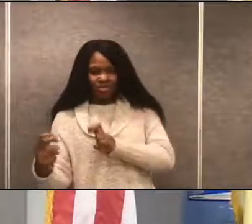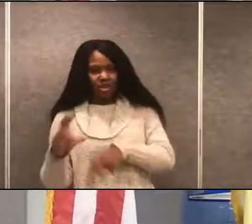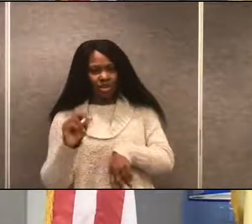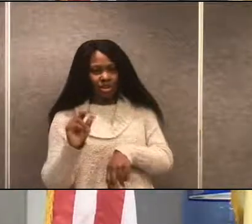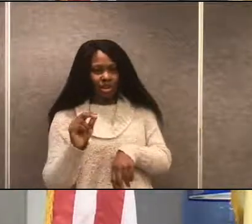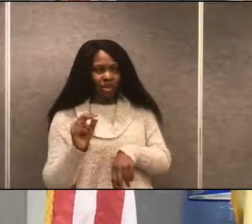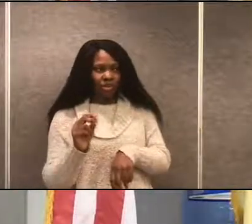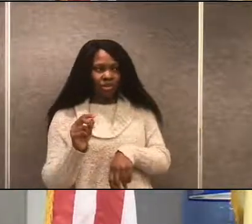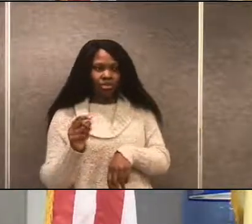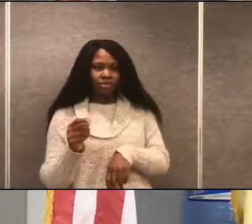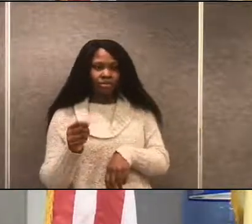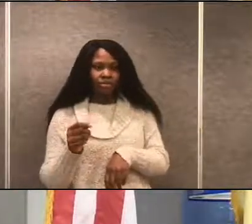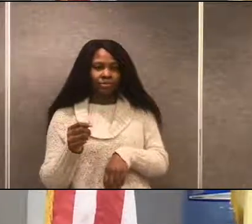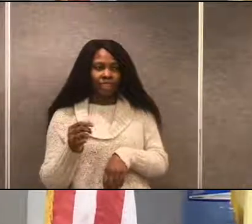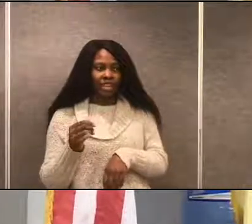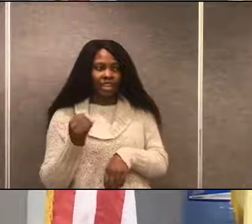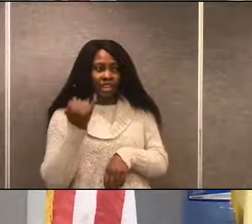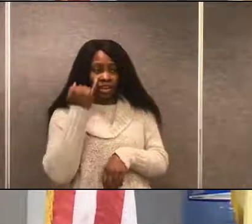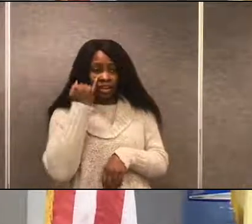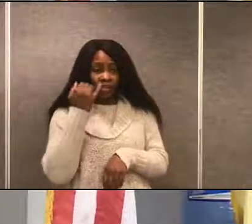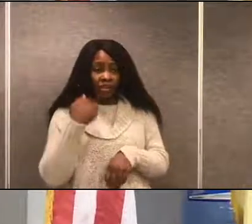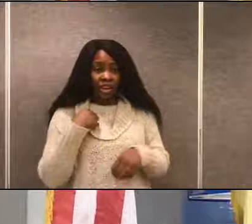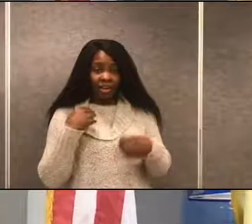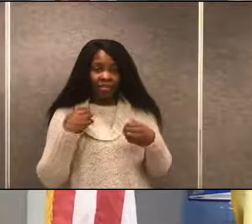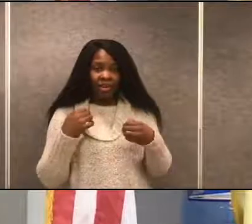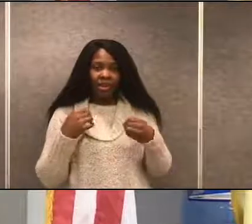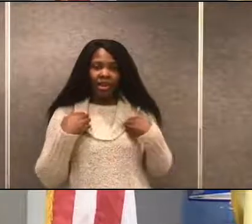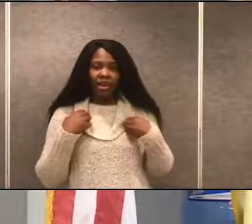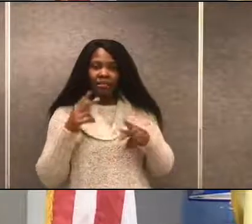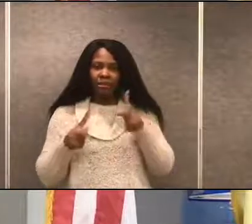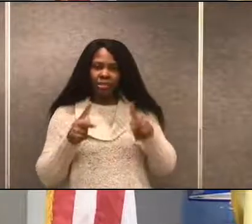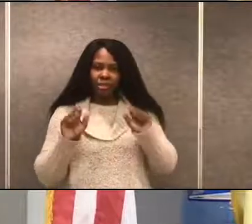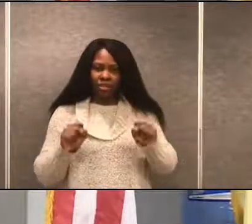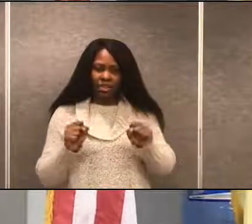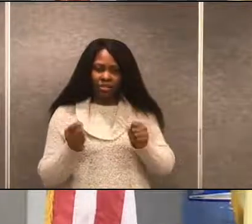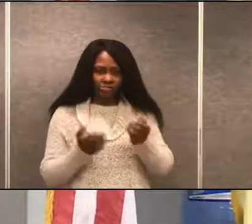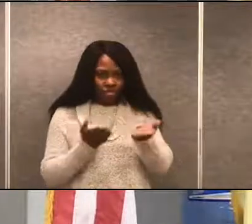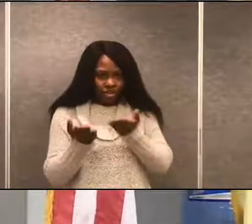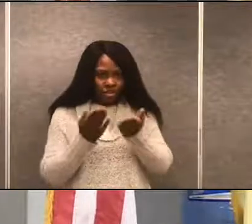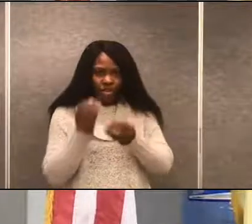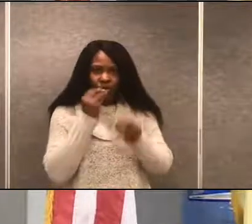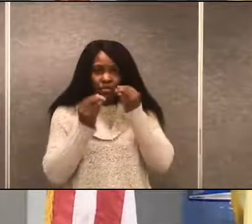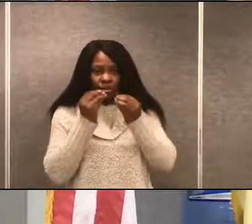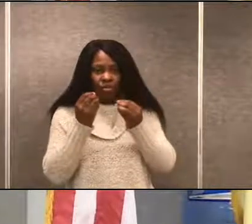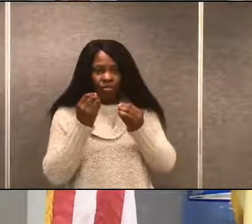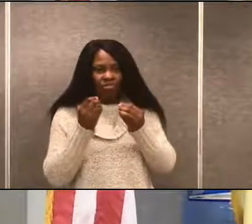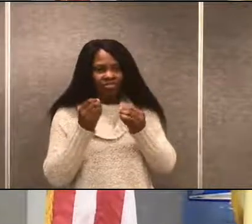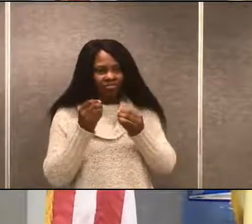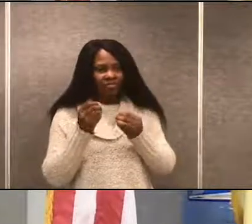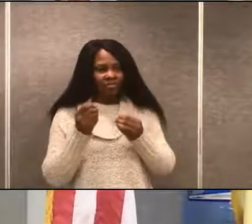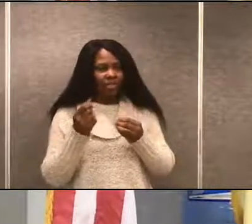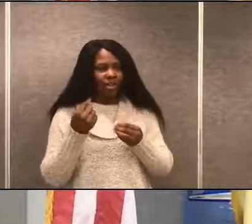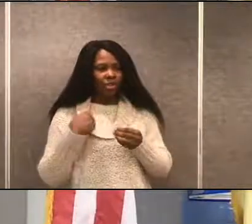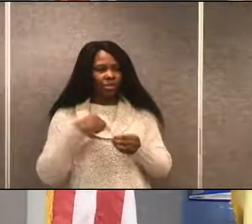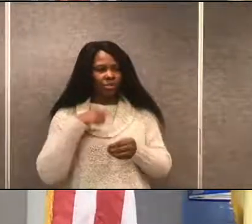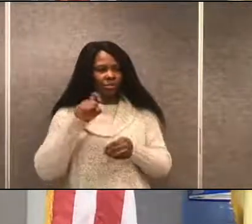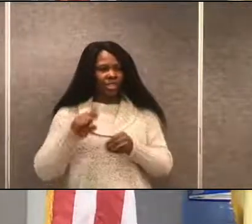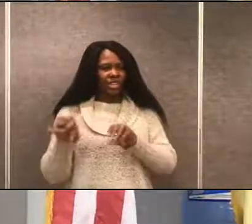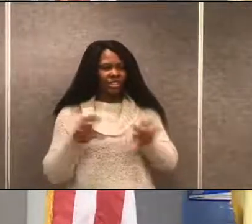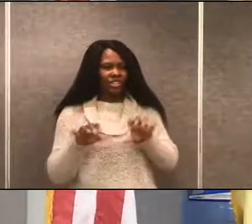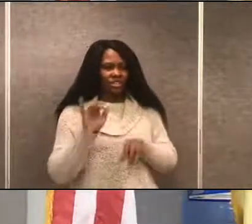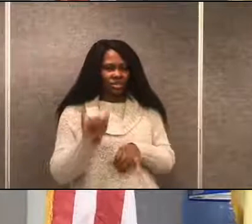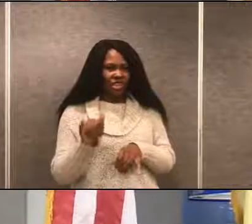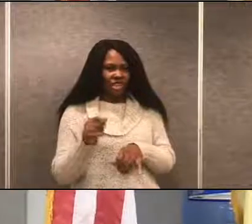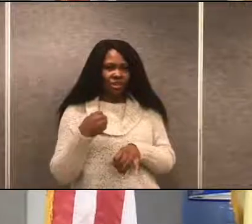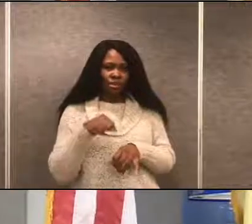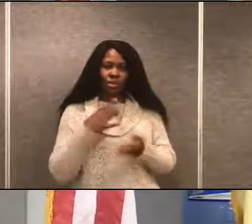if you have individuals that can serve, that you limit the number of individuals who do serve, because we want to make sure that we're not sharing any type